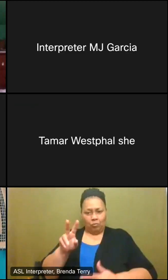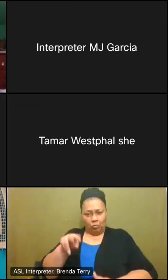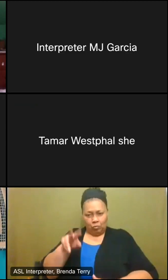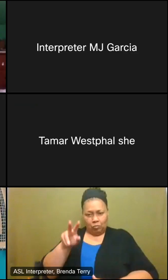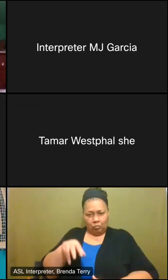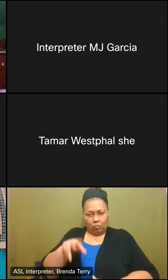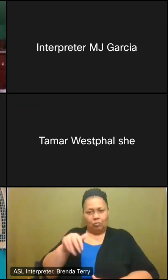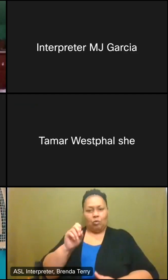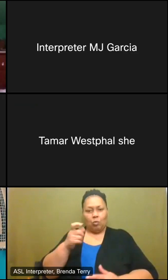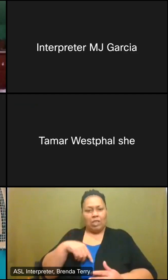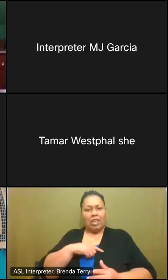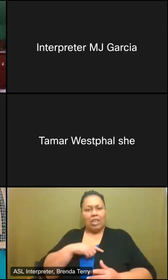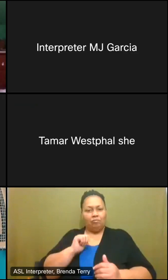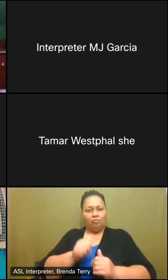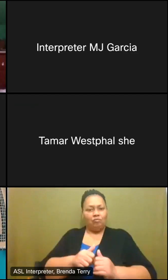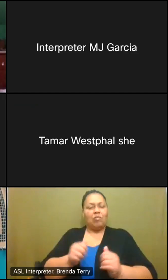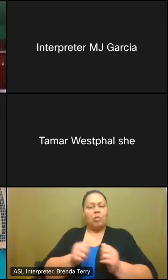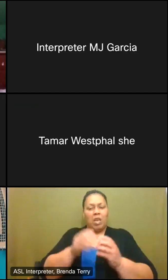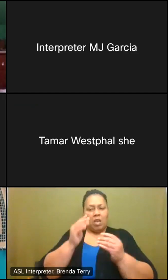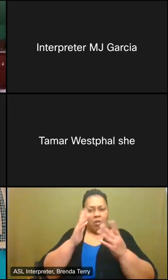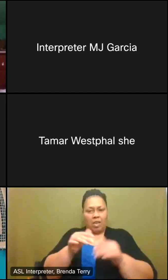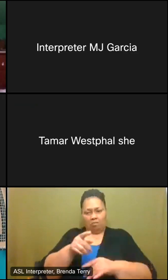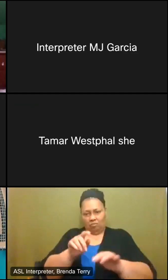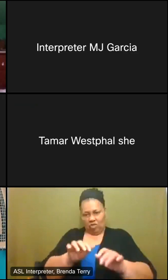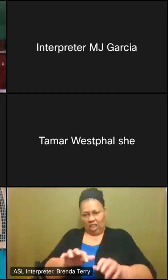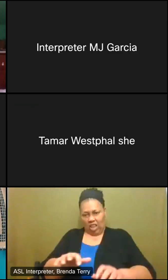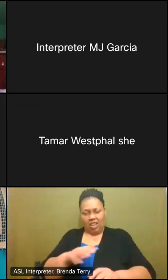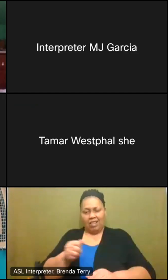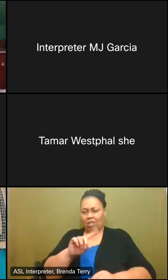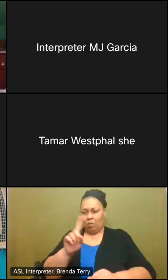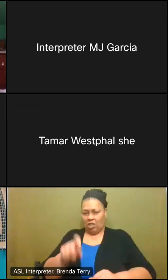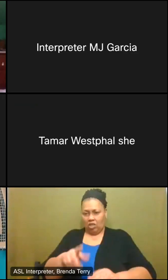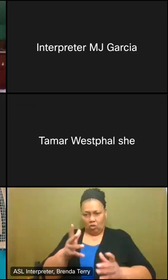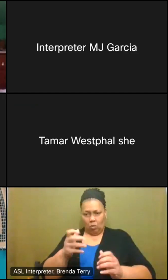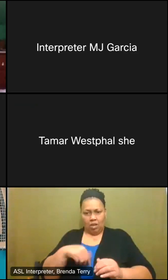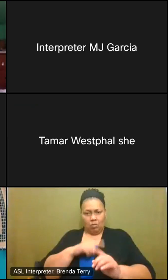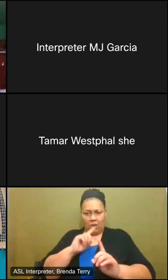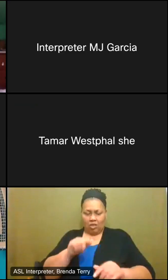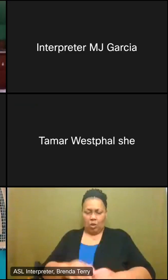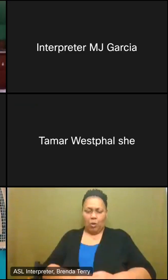top of the information that's coming in and questions that you all might want answered.